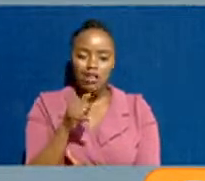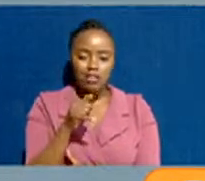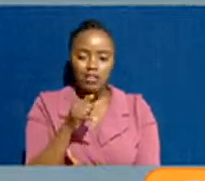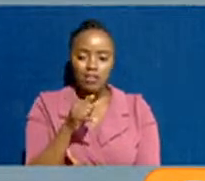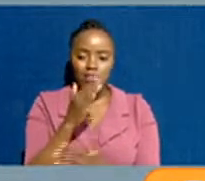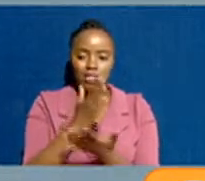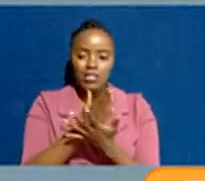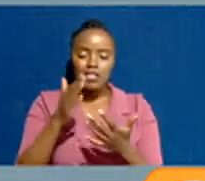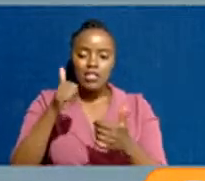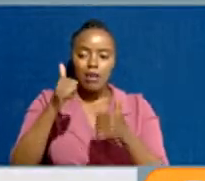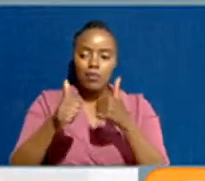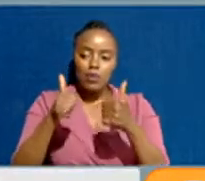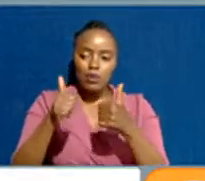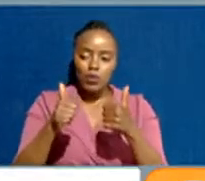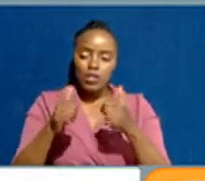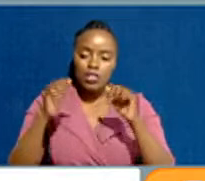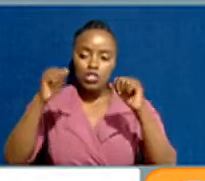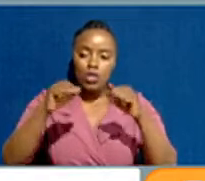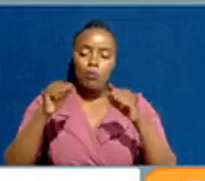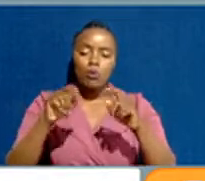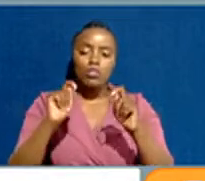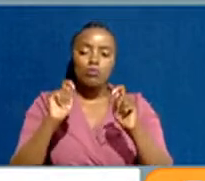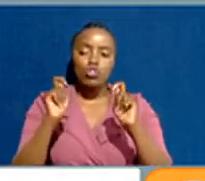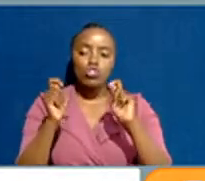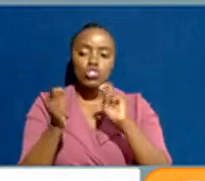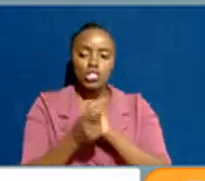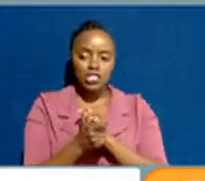is not something you can change